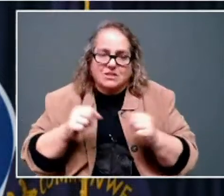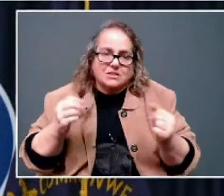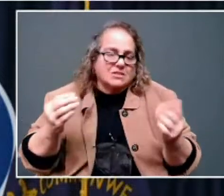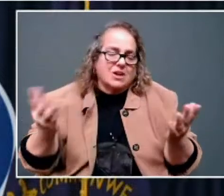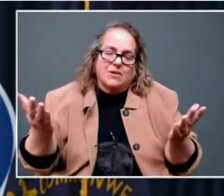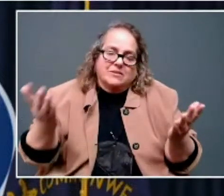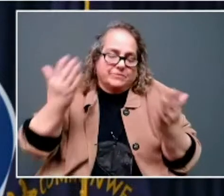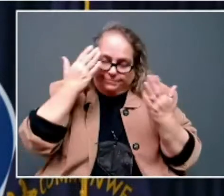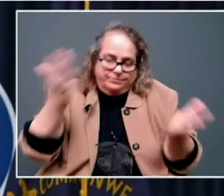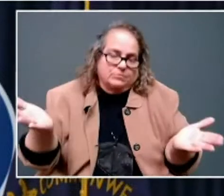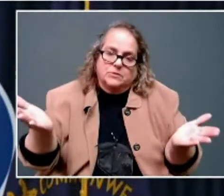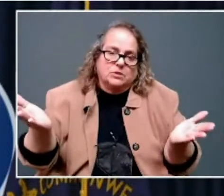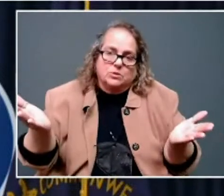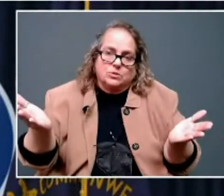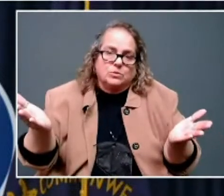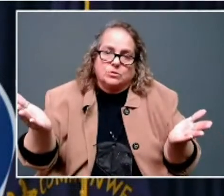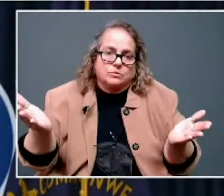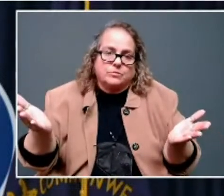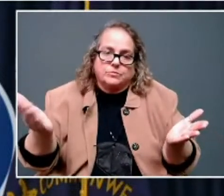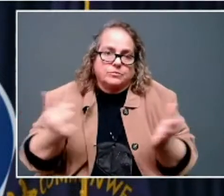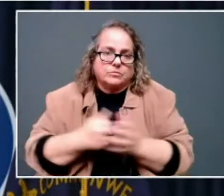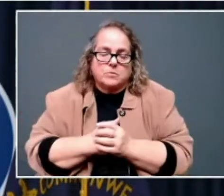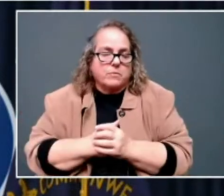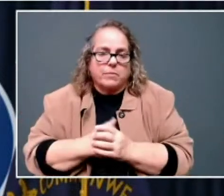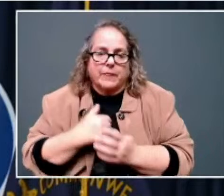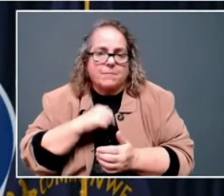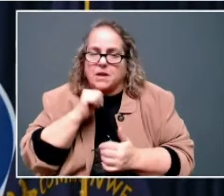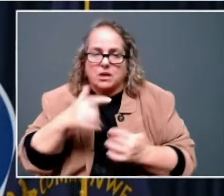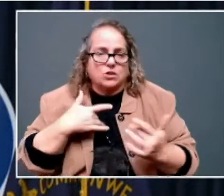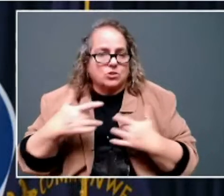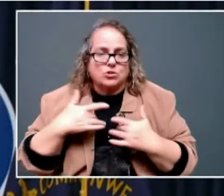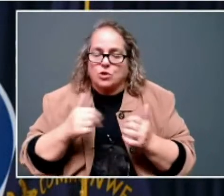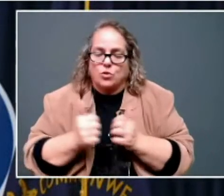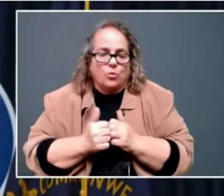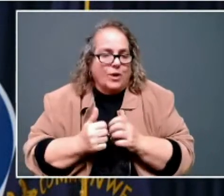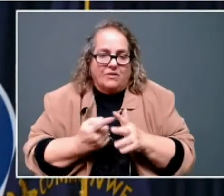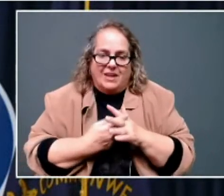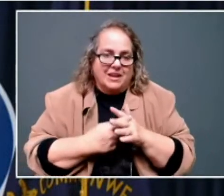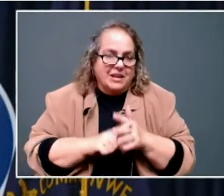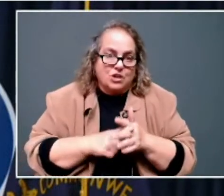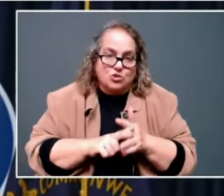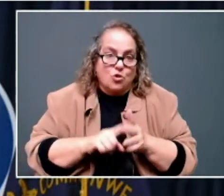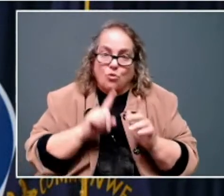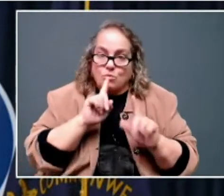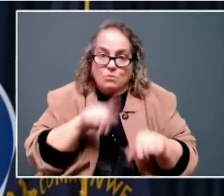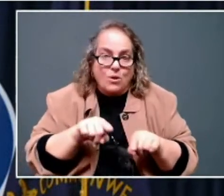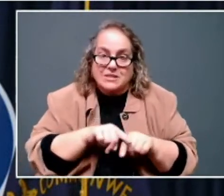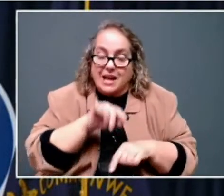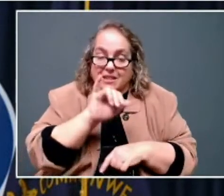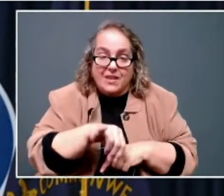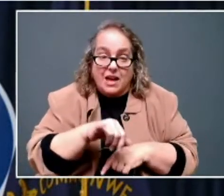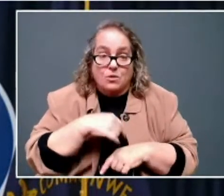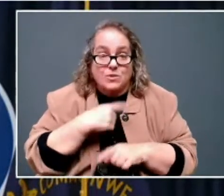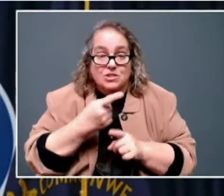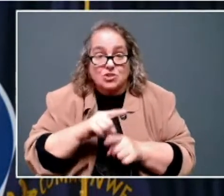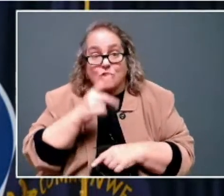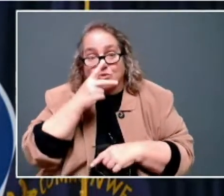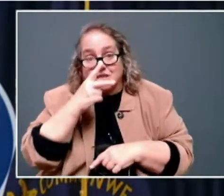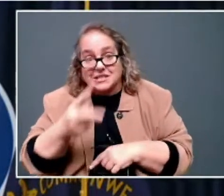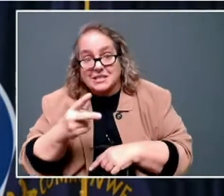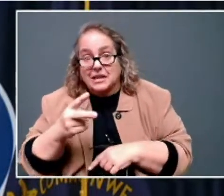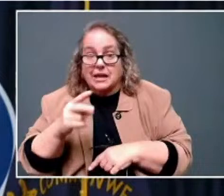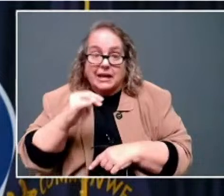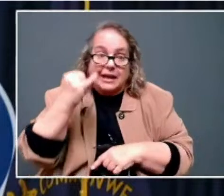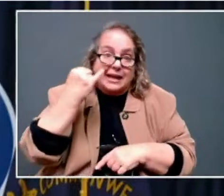So, I'm not concerned with initial reports like this. When we start seeing something like Israel